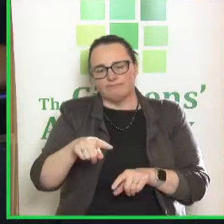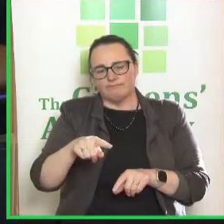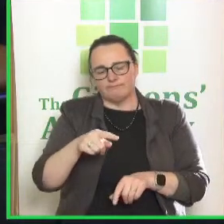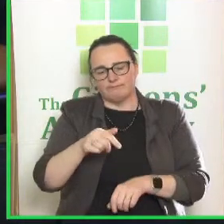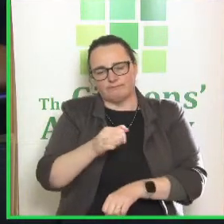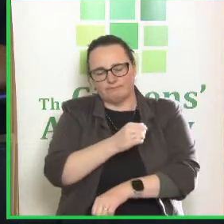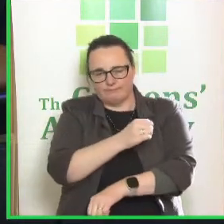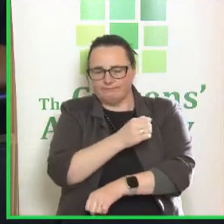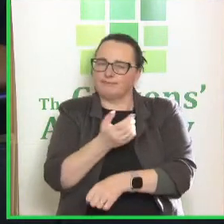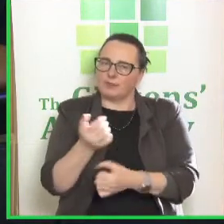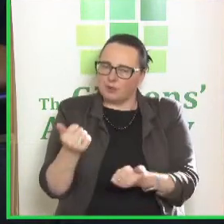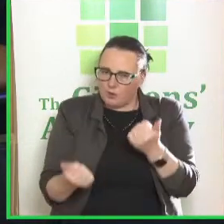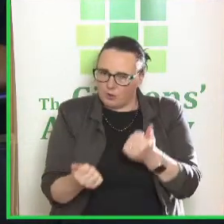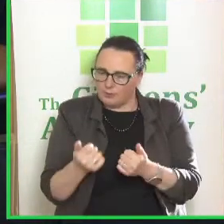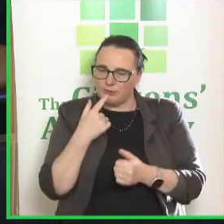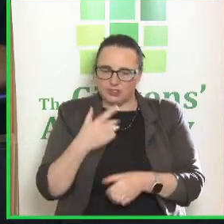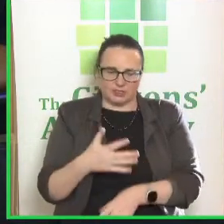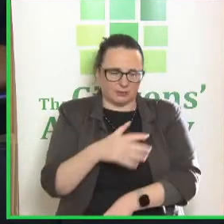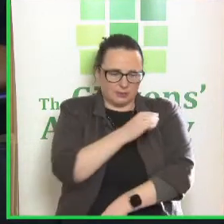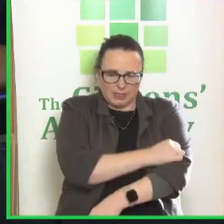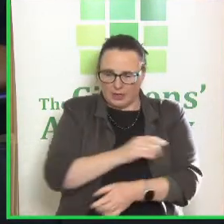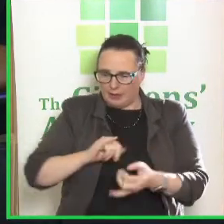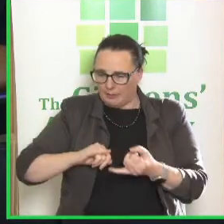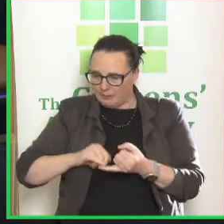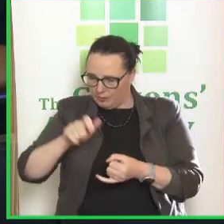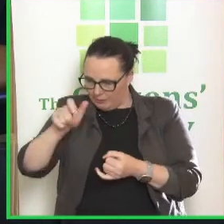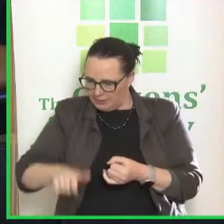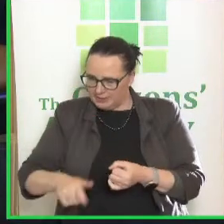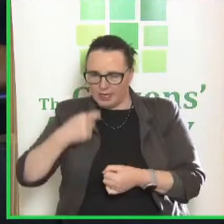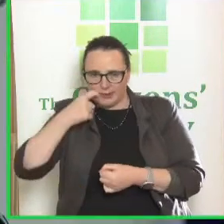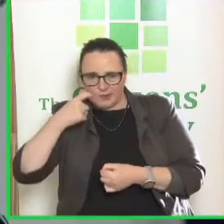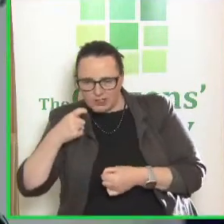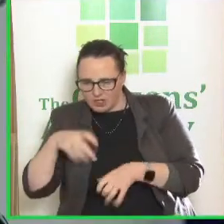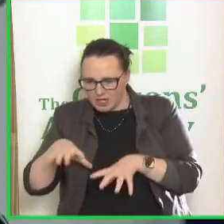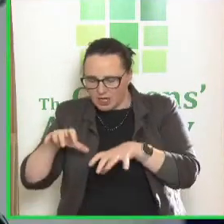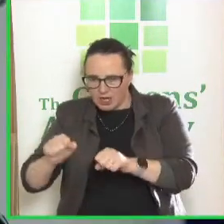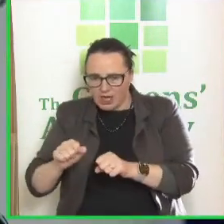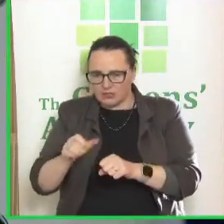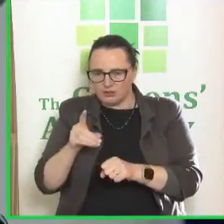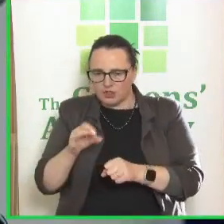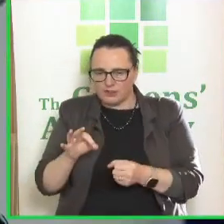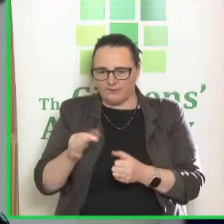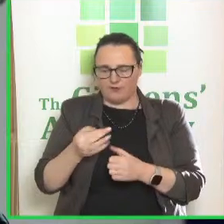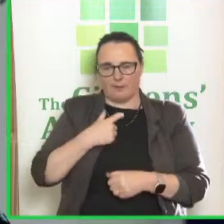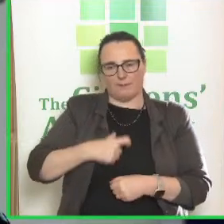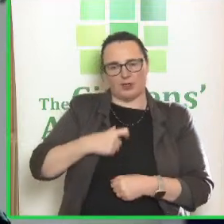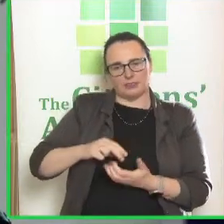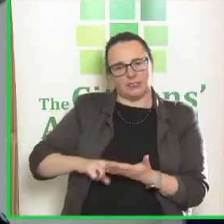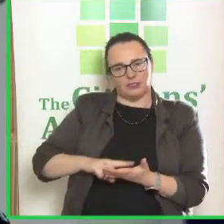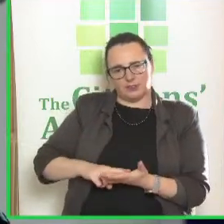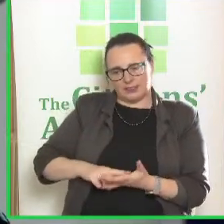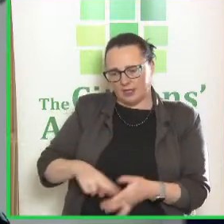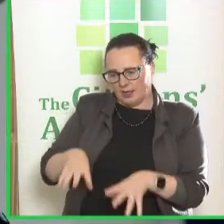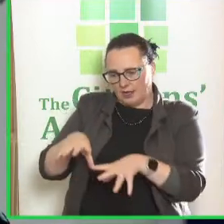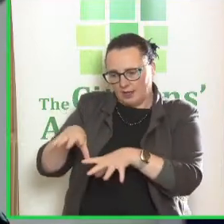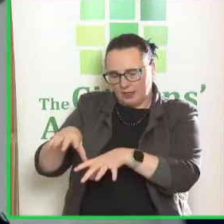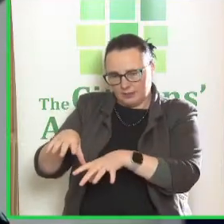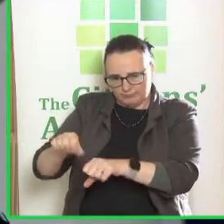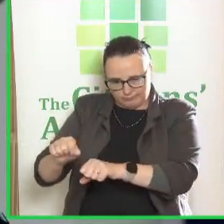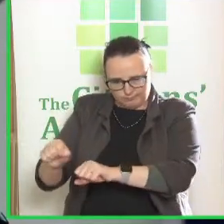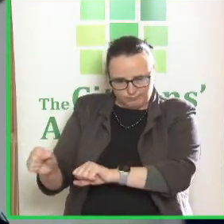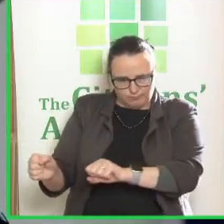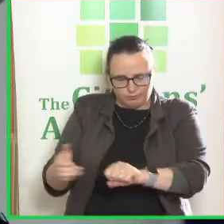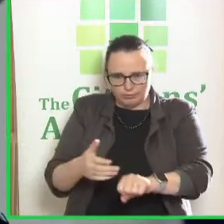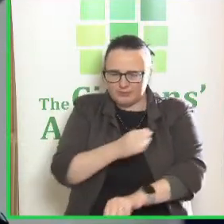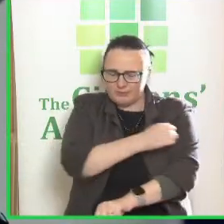is served by jailing a person in addiction caught for drugs for their personal use. And that is why I'm committed to